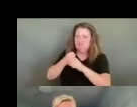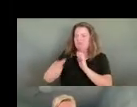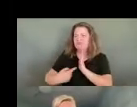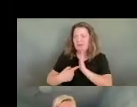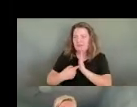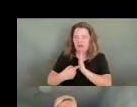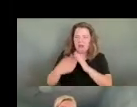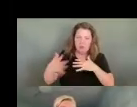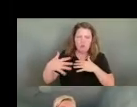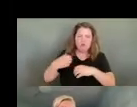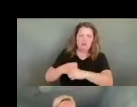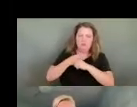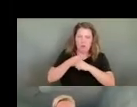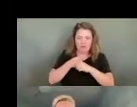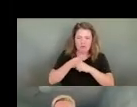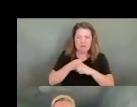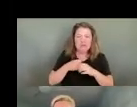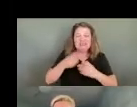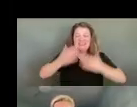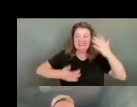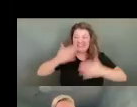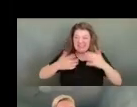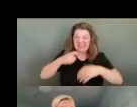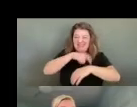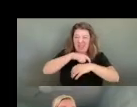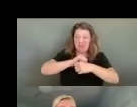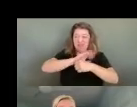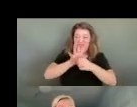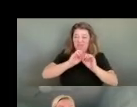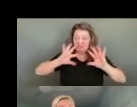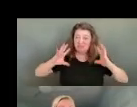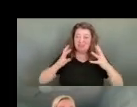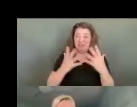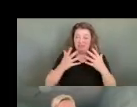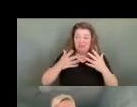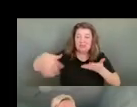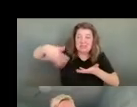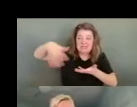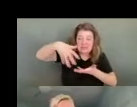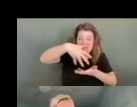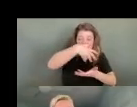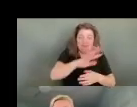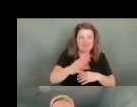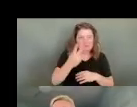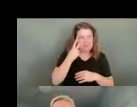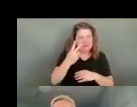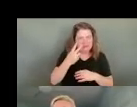this project. The data was collected during the pandemic, so this shows you how long this project has been